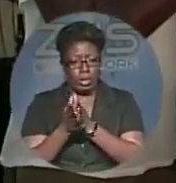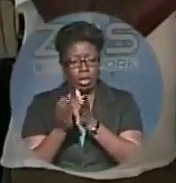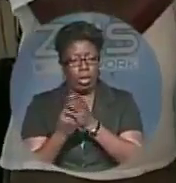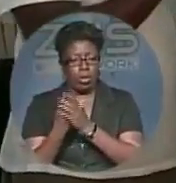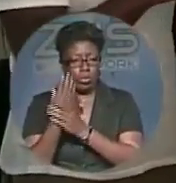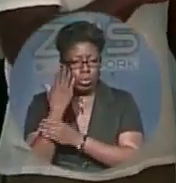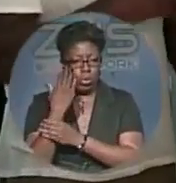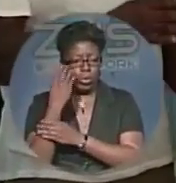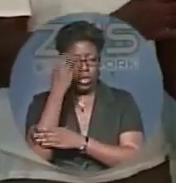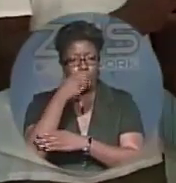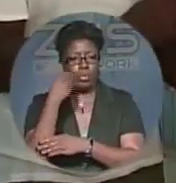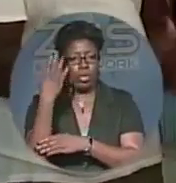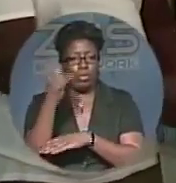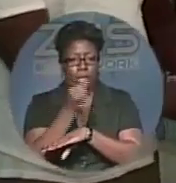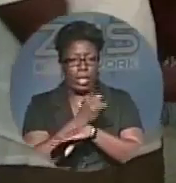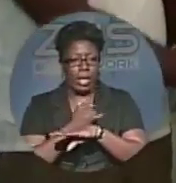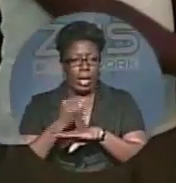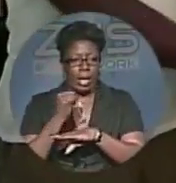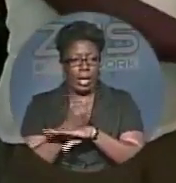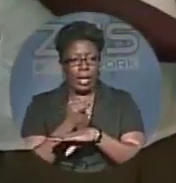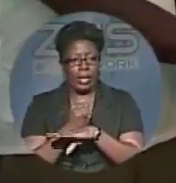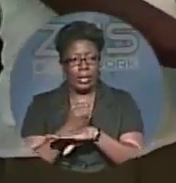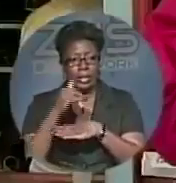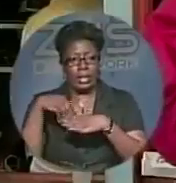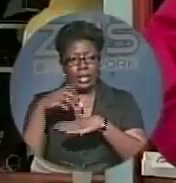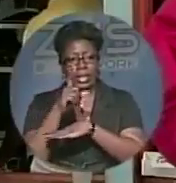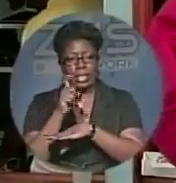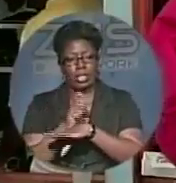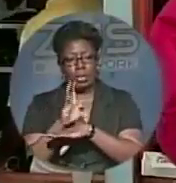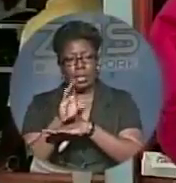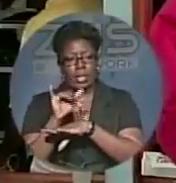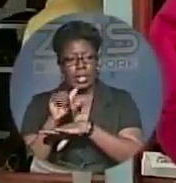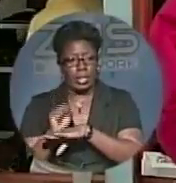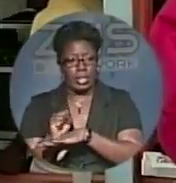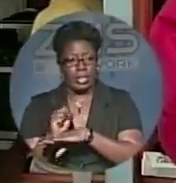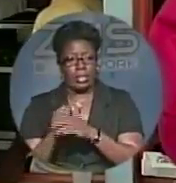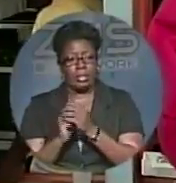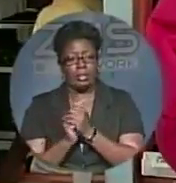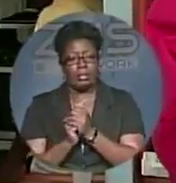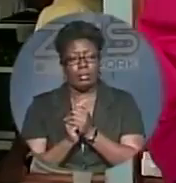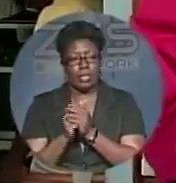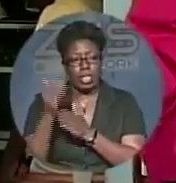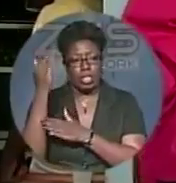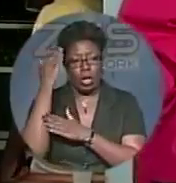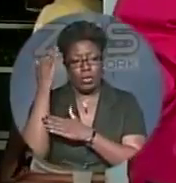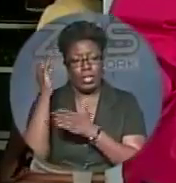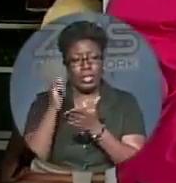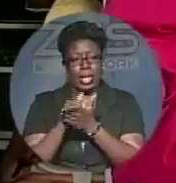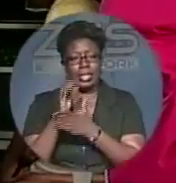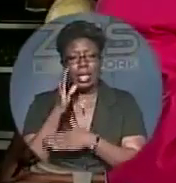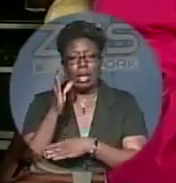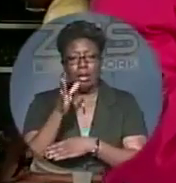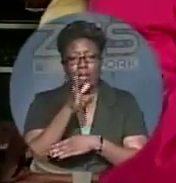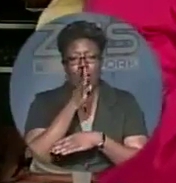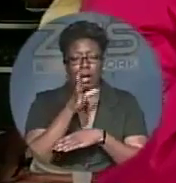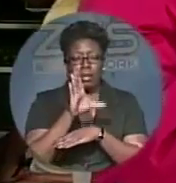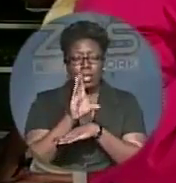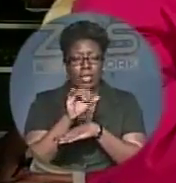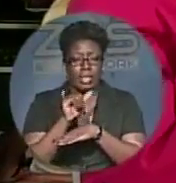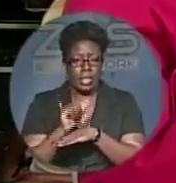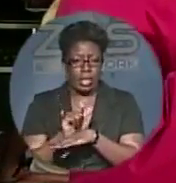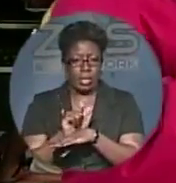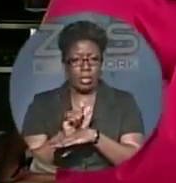this beautiful island within the Exuma Key. It's obvious that Farmers Key now must be considered the